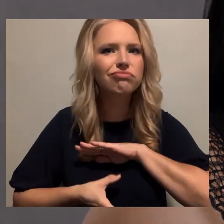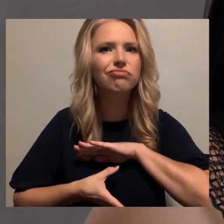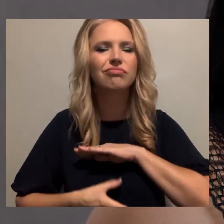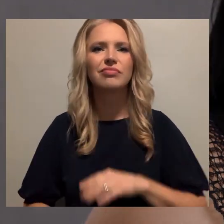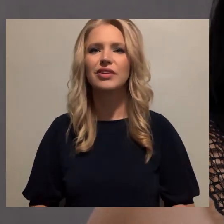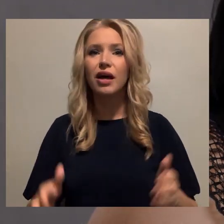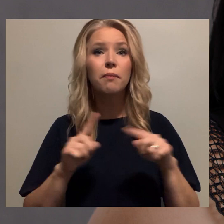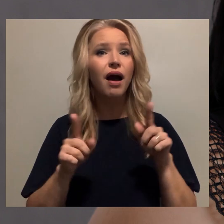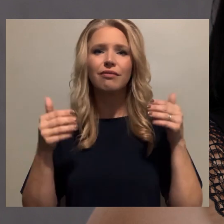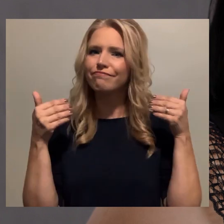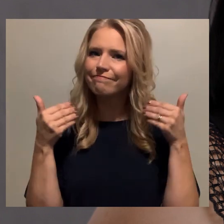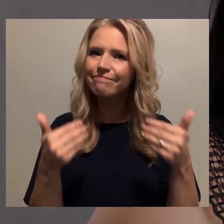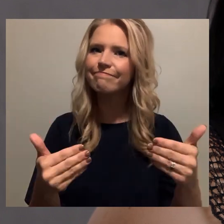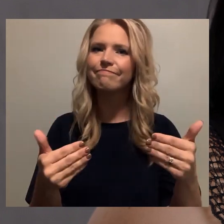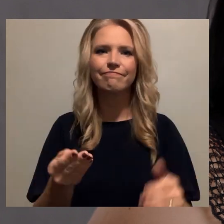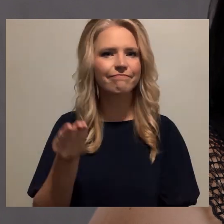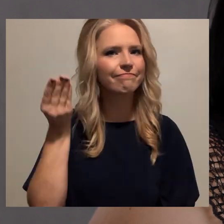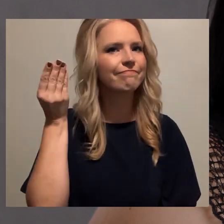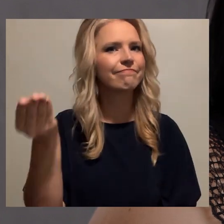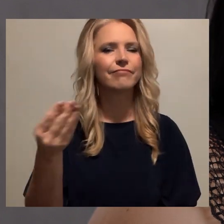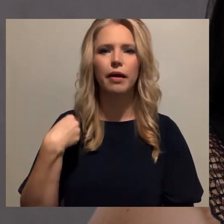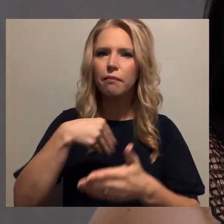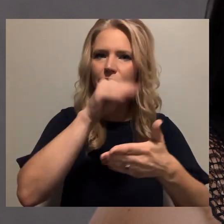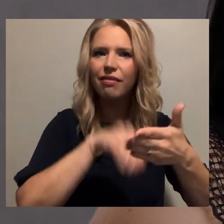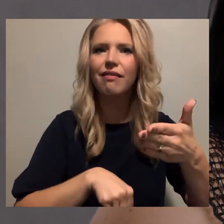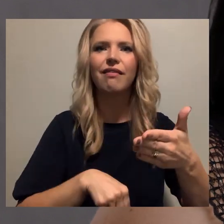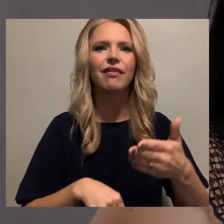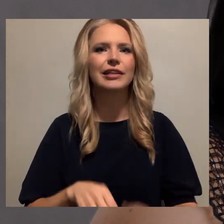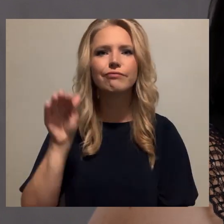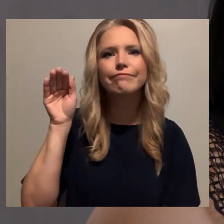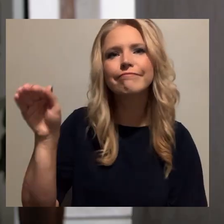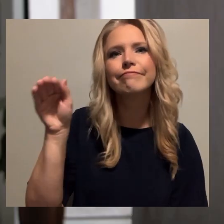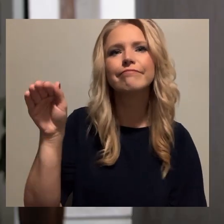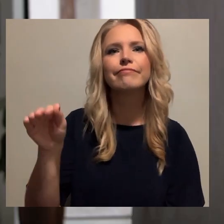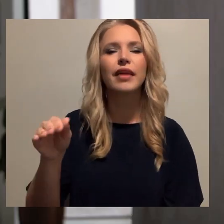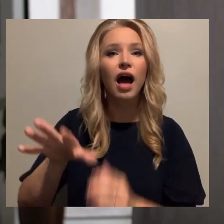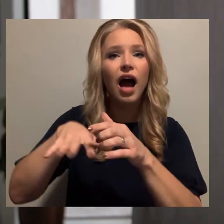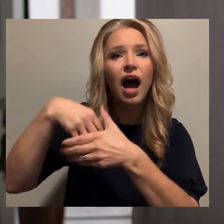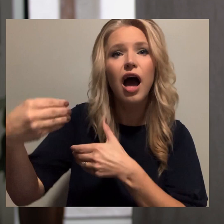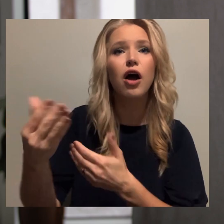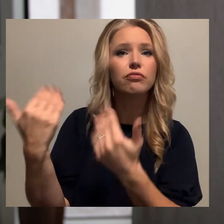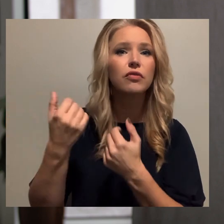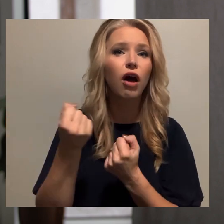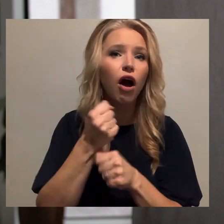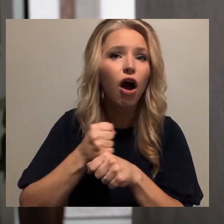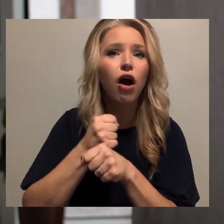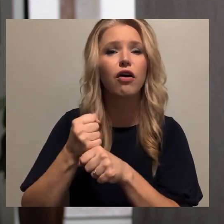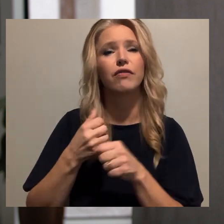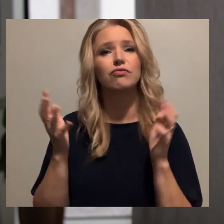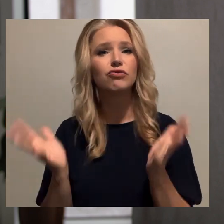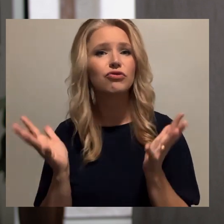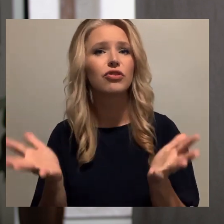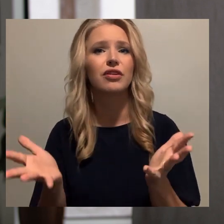yourself. Don't not submit for something, don't not apply for something, don't not ask someone for coffee because you think they don't have time for you or they won't want to